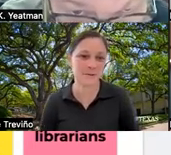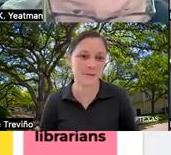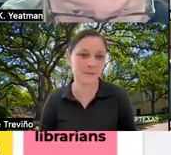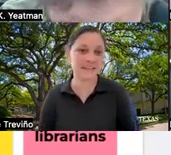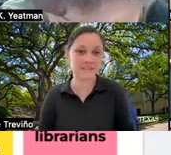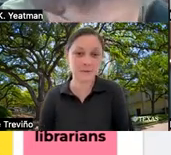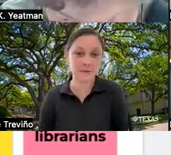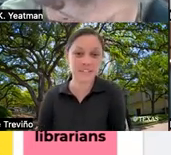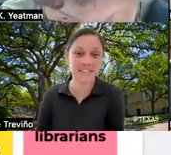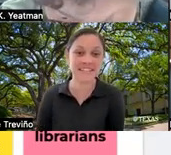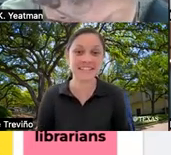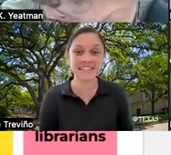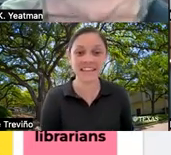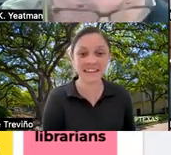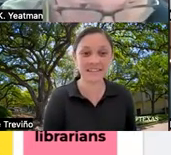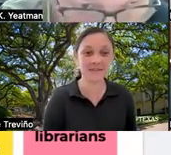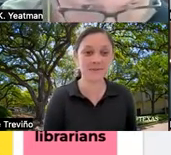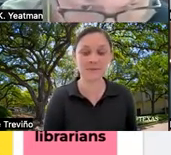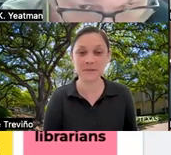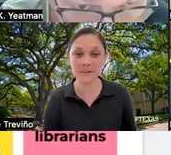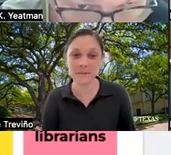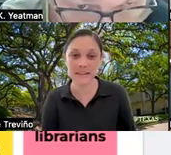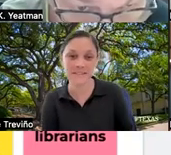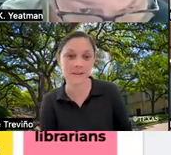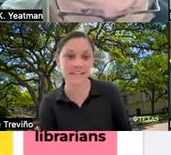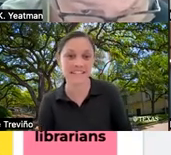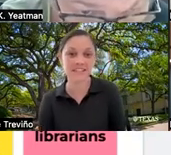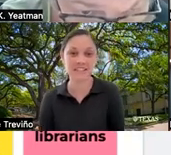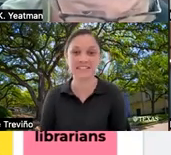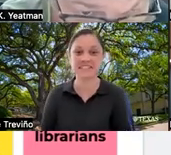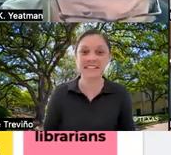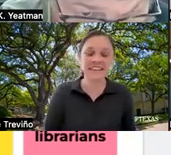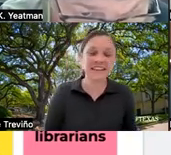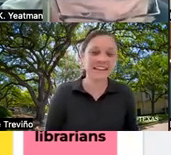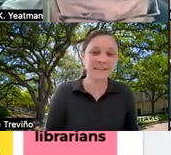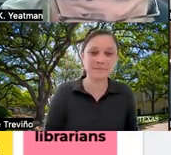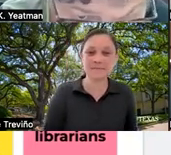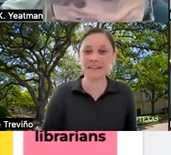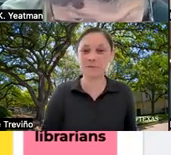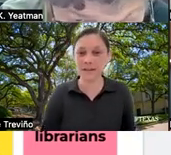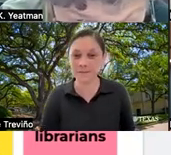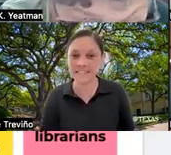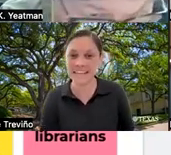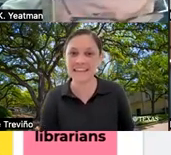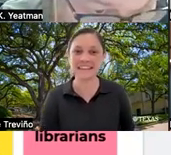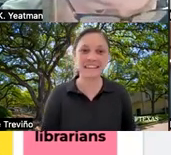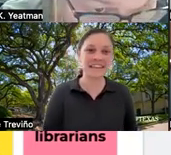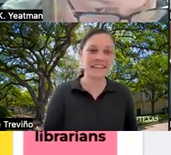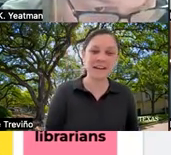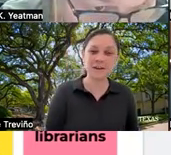schools to pediatricians to community-based organizations like